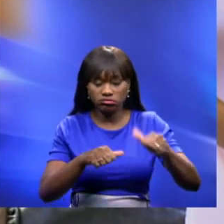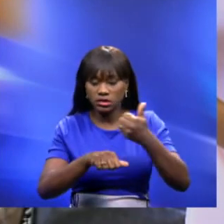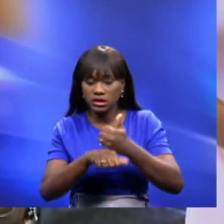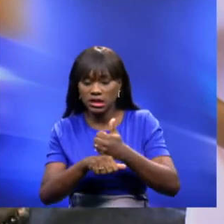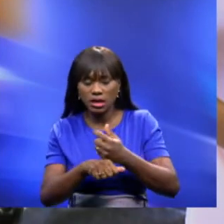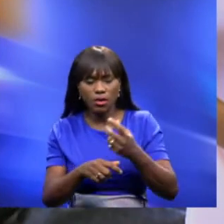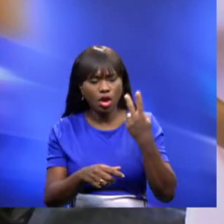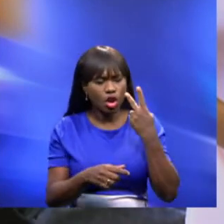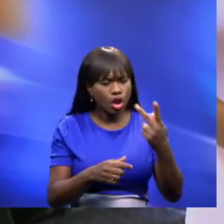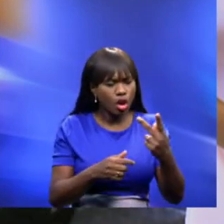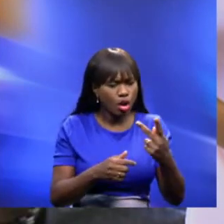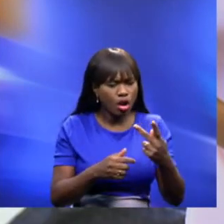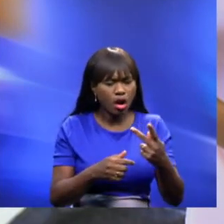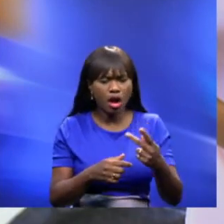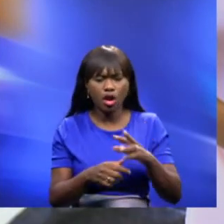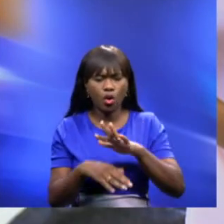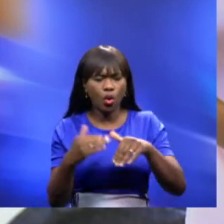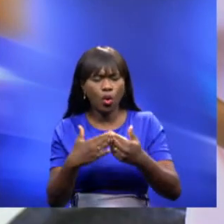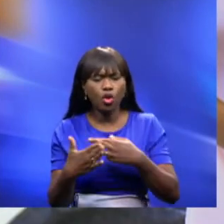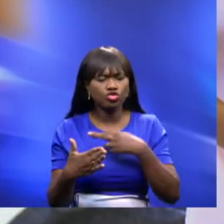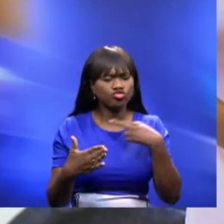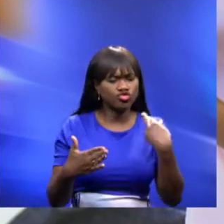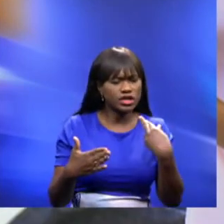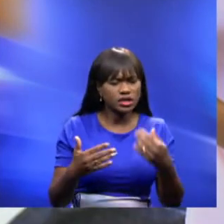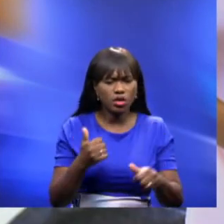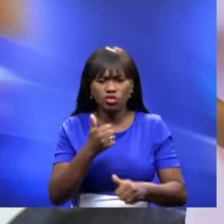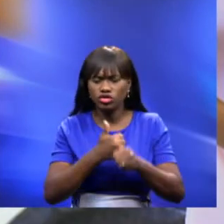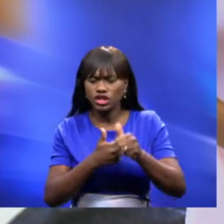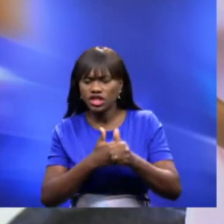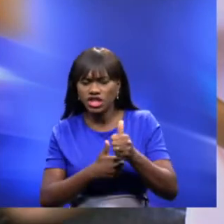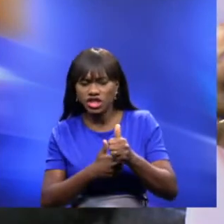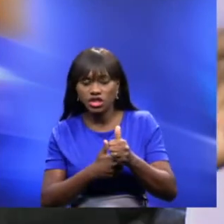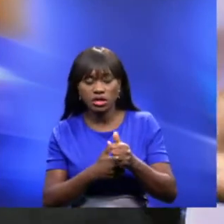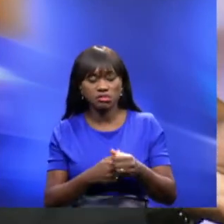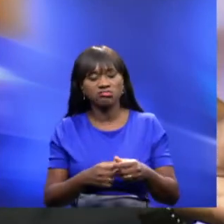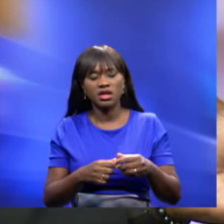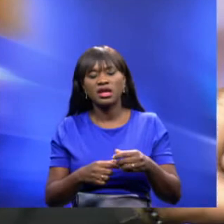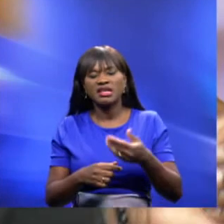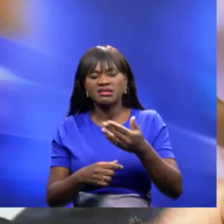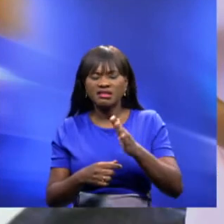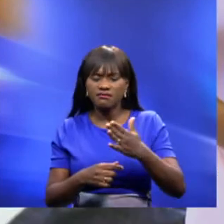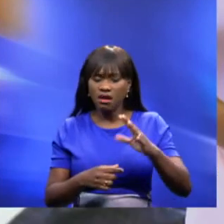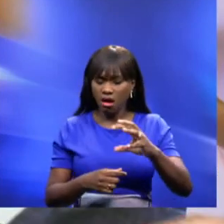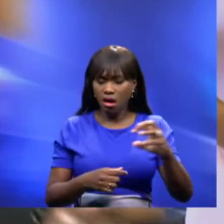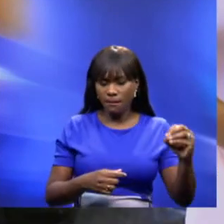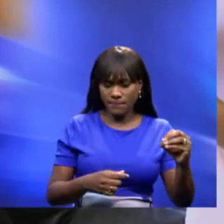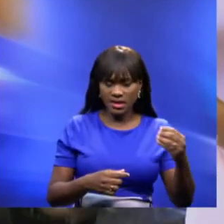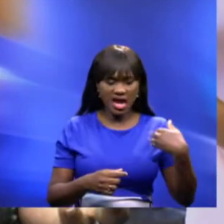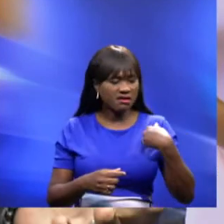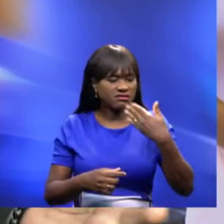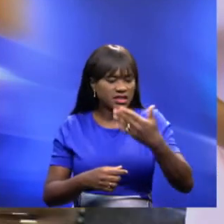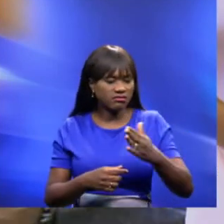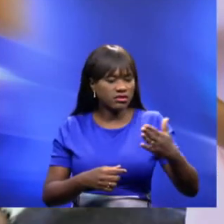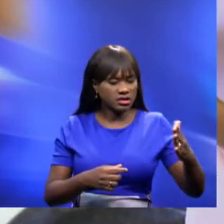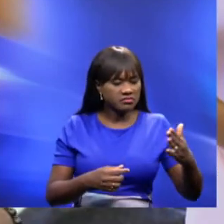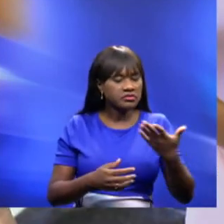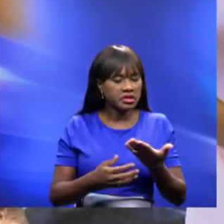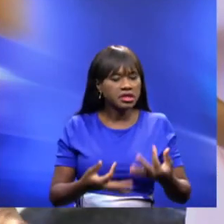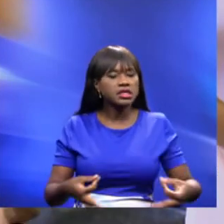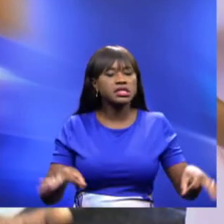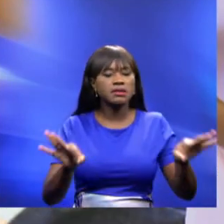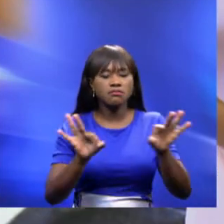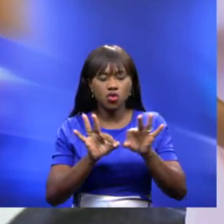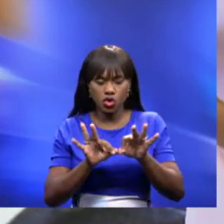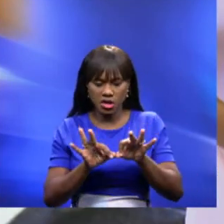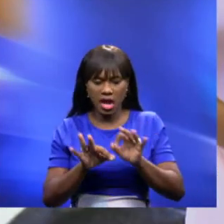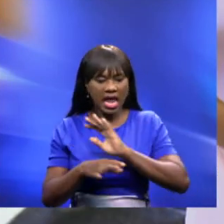threats that would affect me as my company, because the threats would affect you differently to Daniel, to Charles, to the individual out there. Everybody have threats